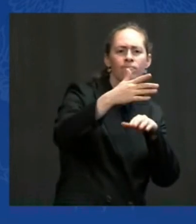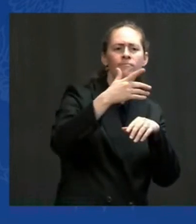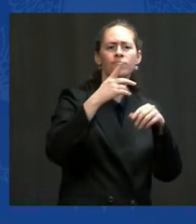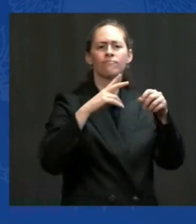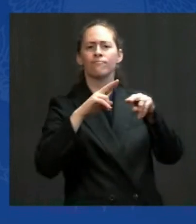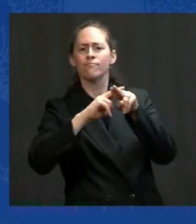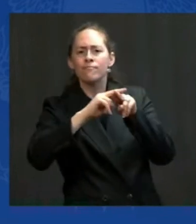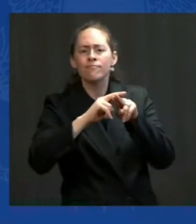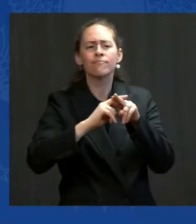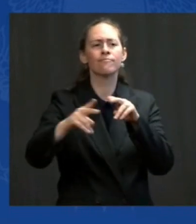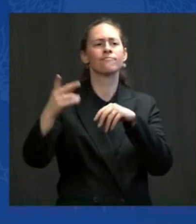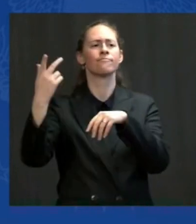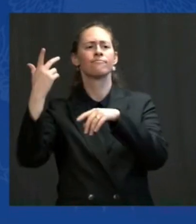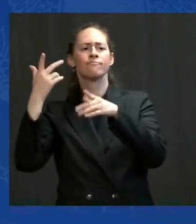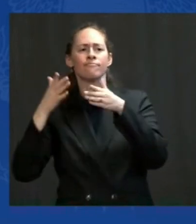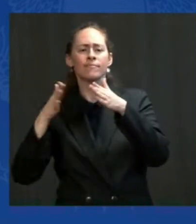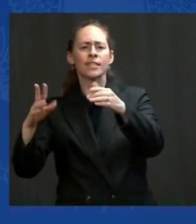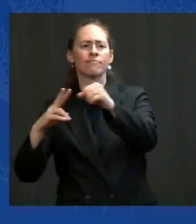good-paying jobs.